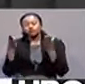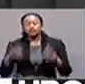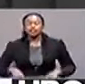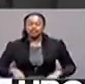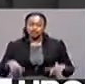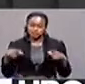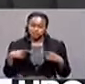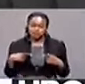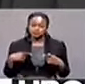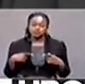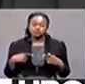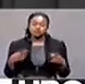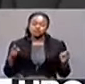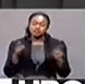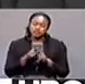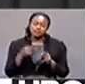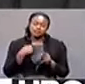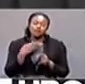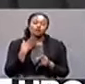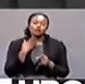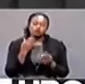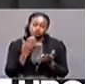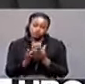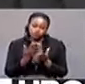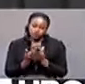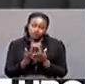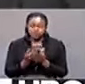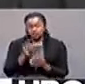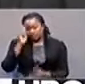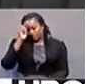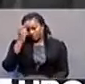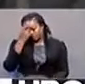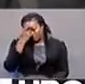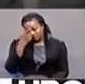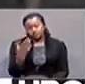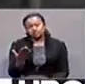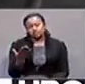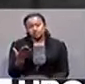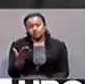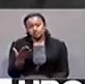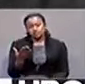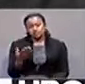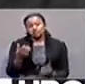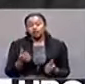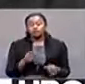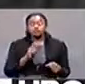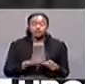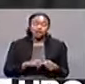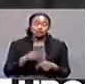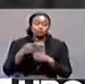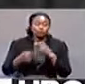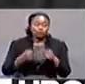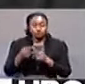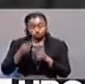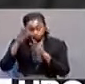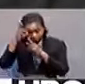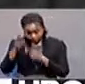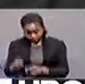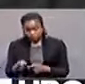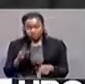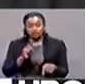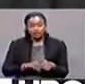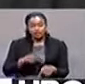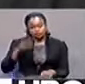livelihoods. And I want to request government that in paying to tribute in remembrance of